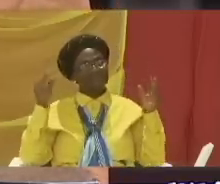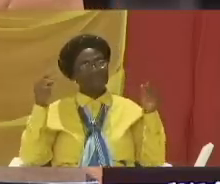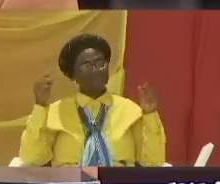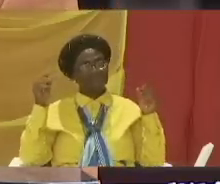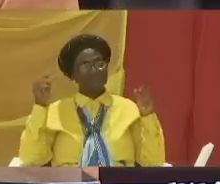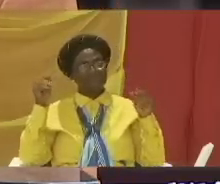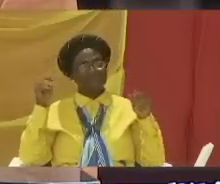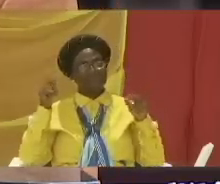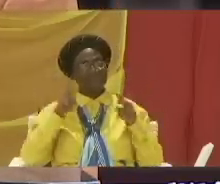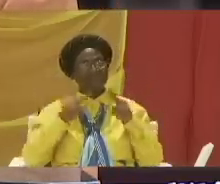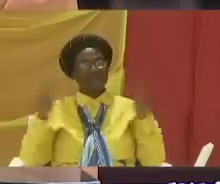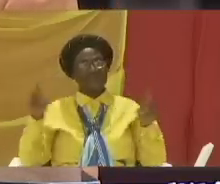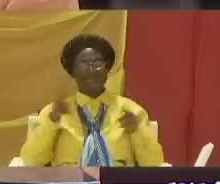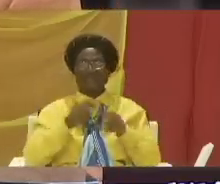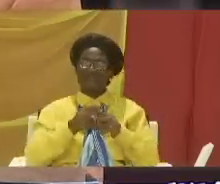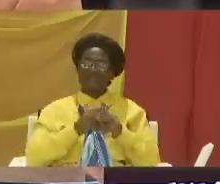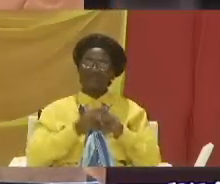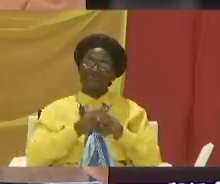Very soon,